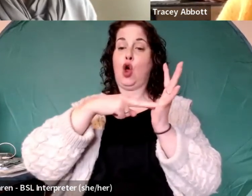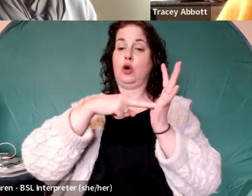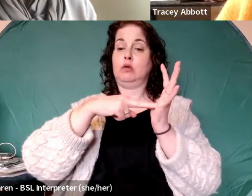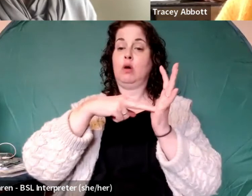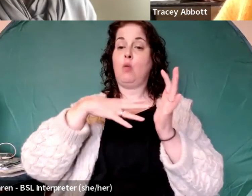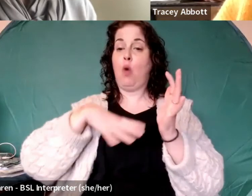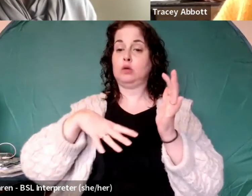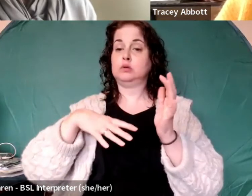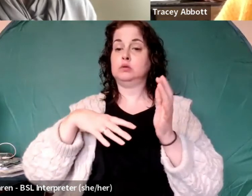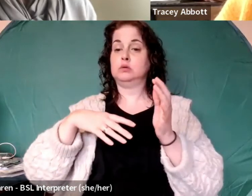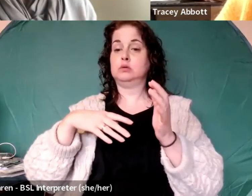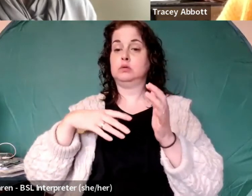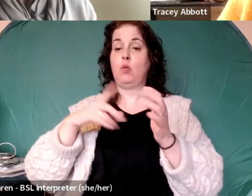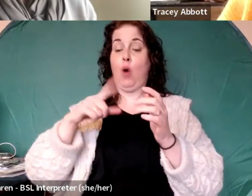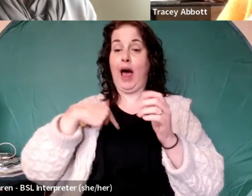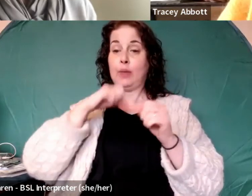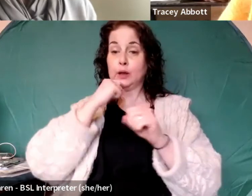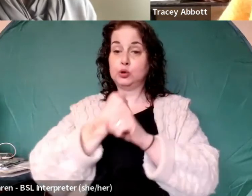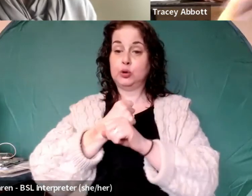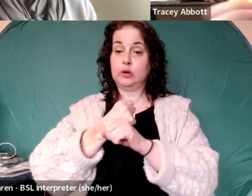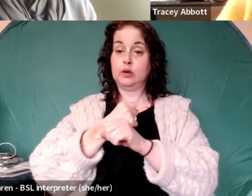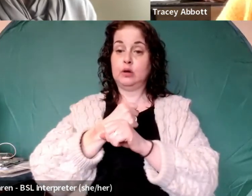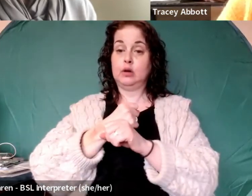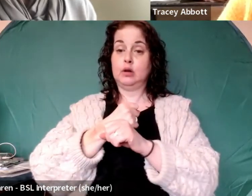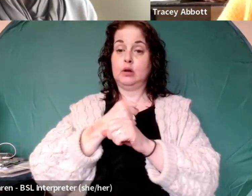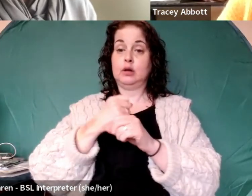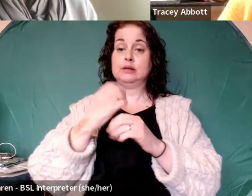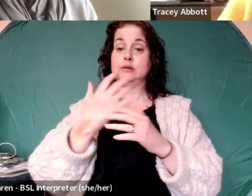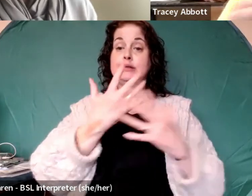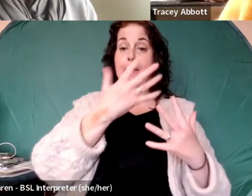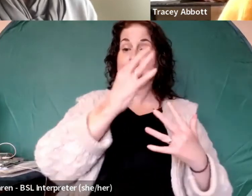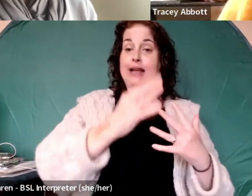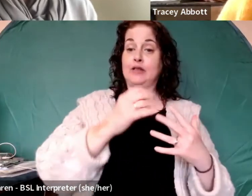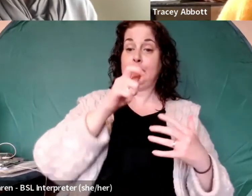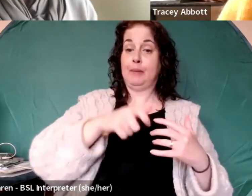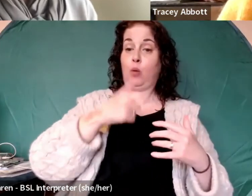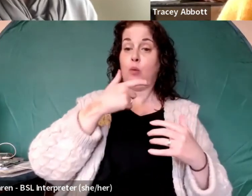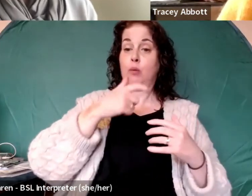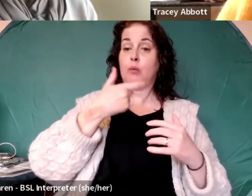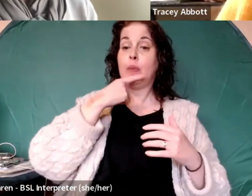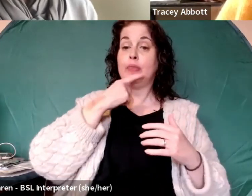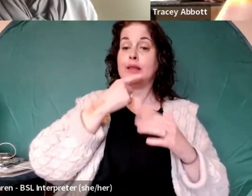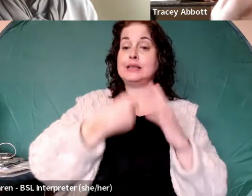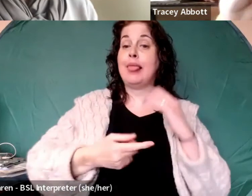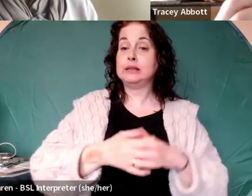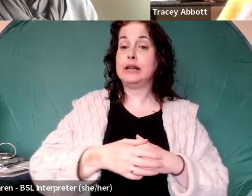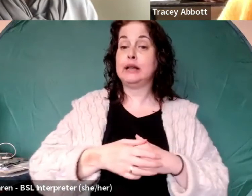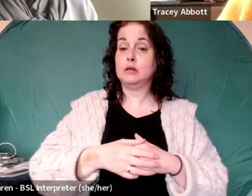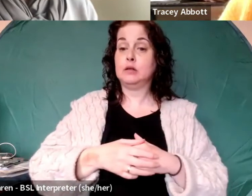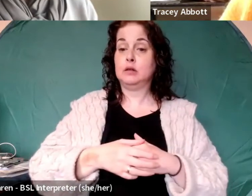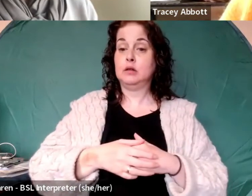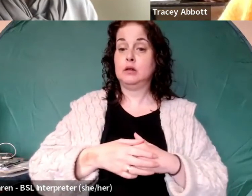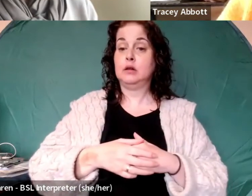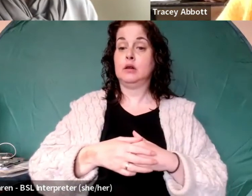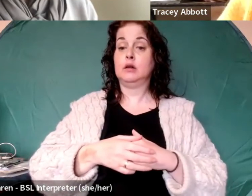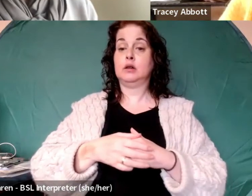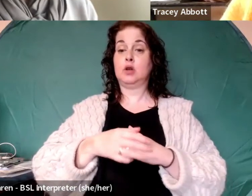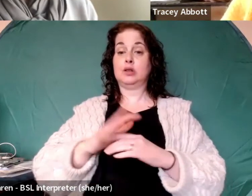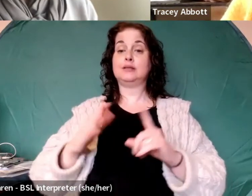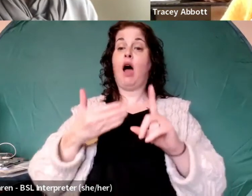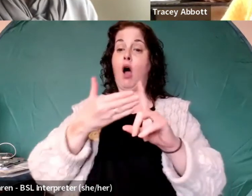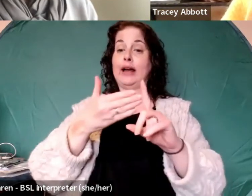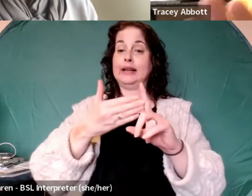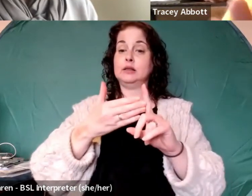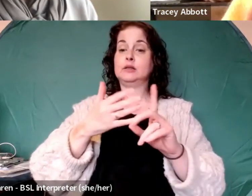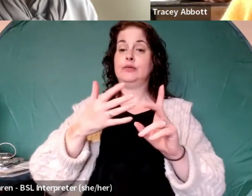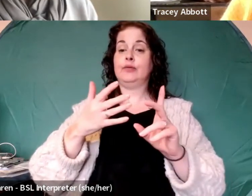wants interns. So what I'm going to do is I'm going to say we're going to make 10% of them people with disabilities. So you're actually setting a target. And I